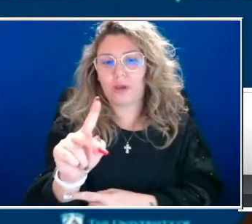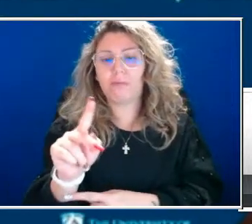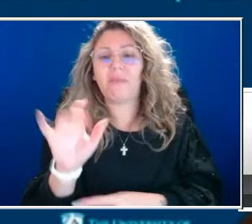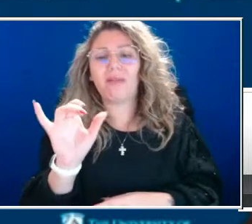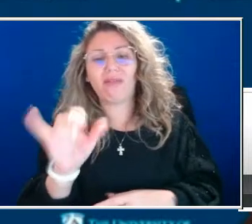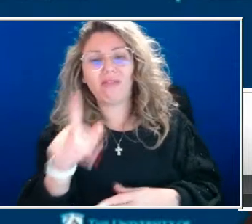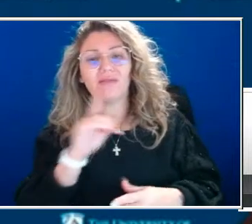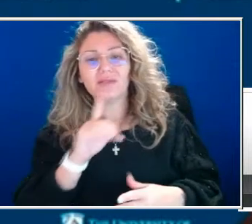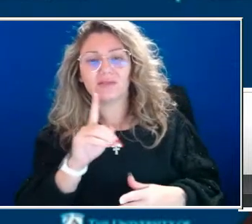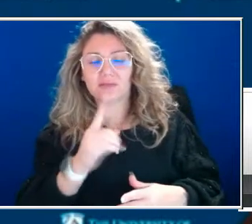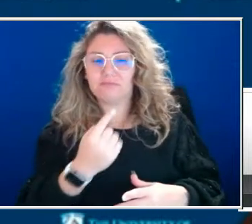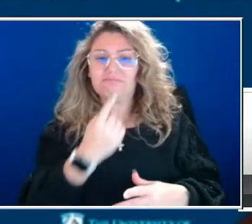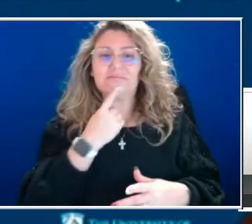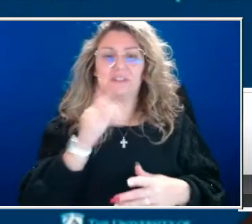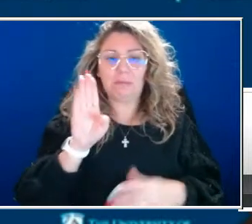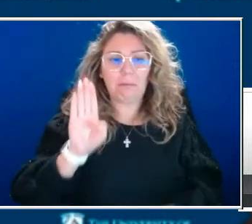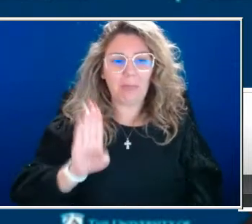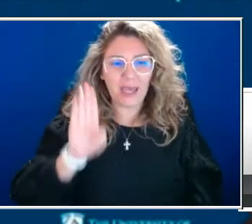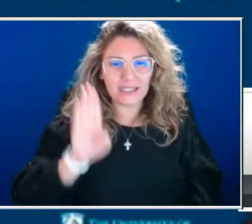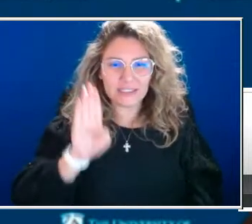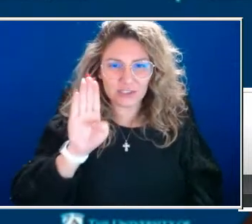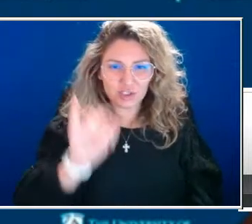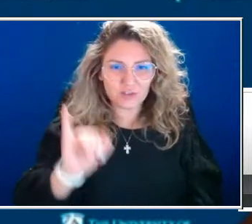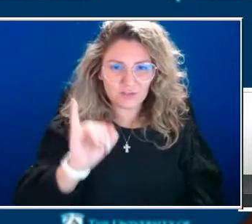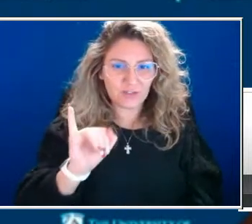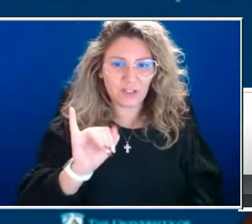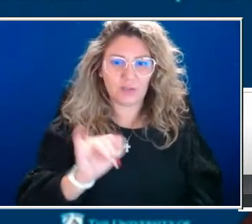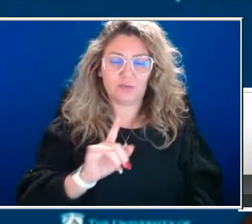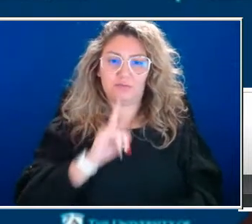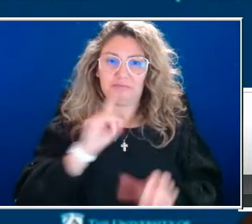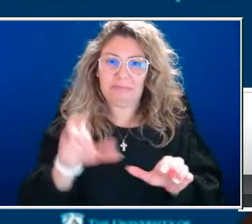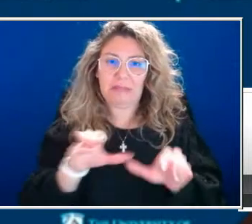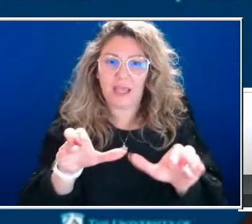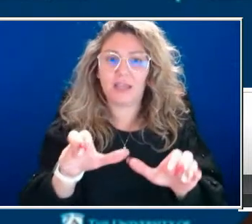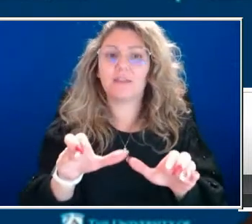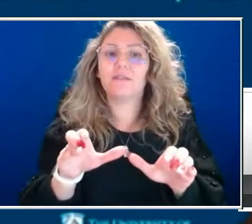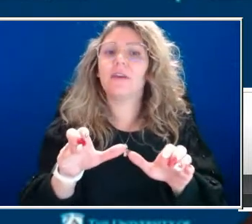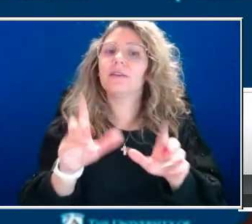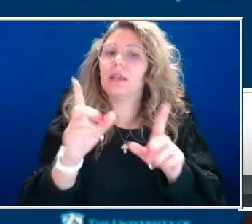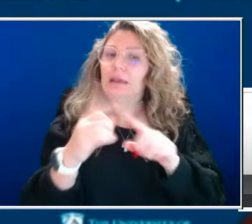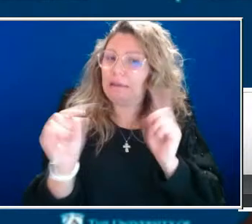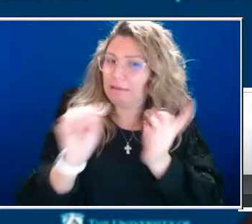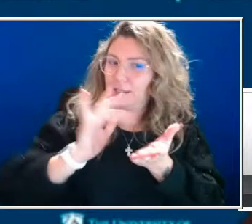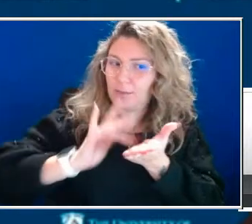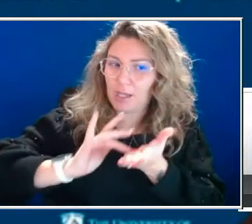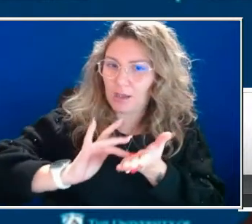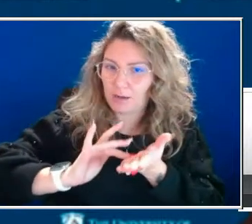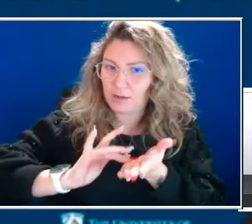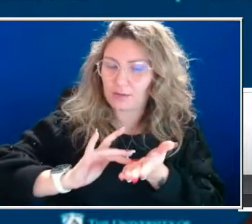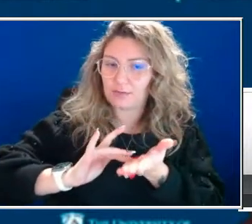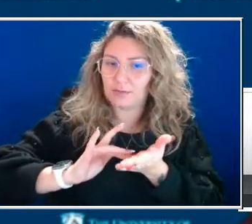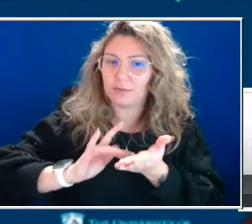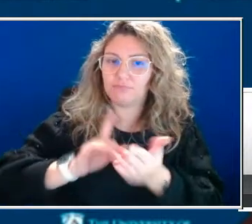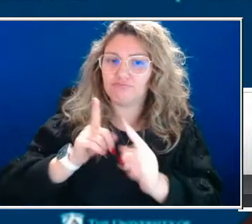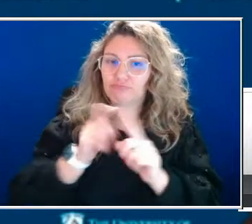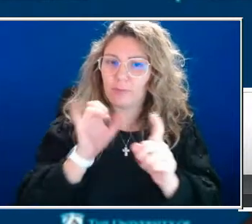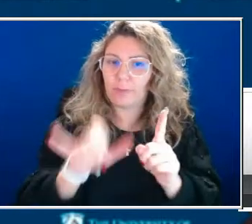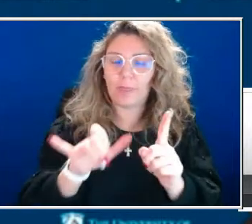serious bacterial infection. We do have very active antibiotics against this bacteria, but it